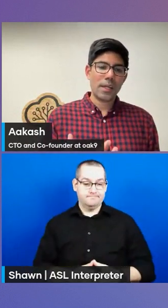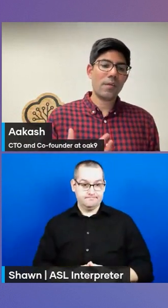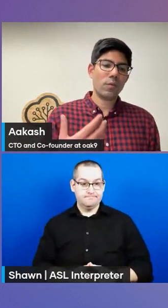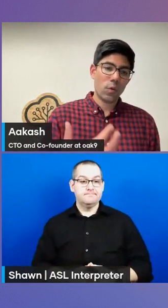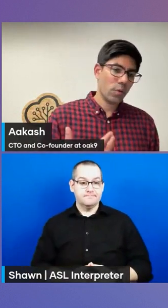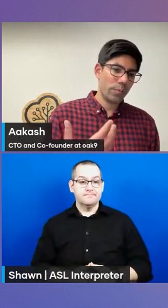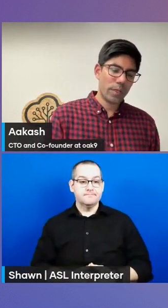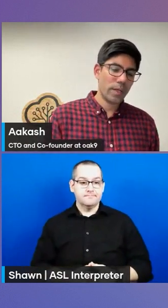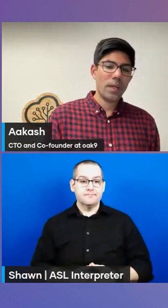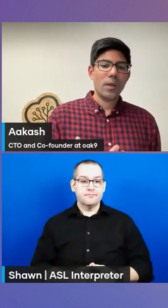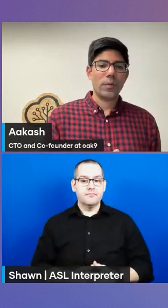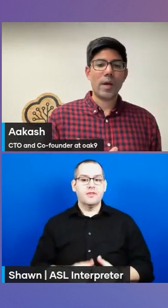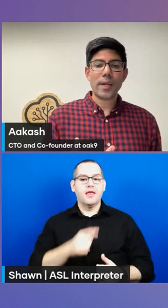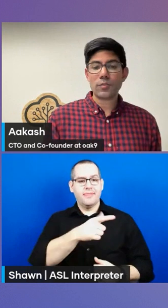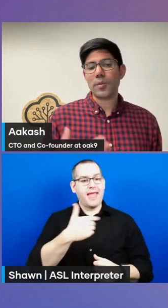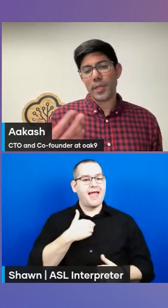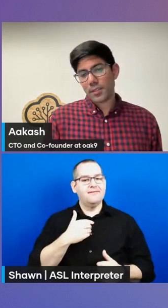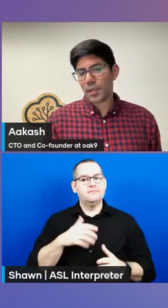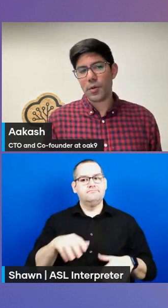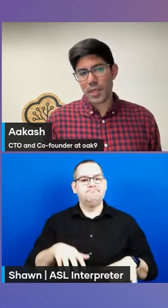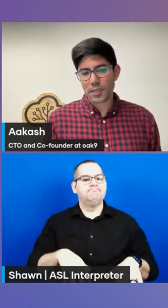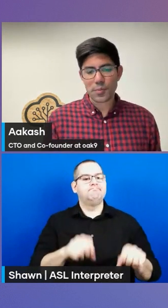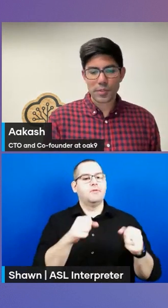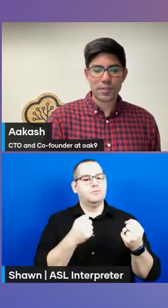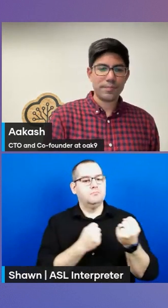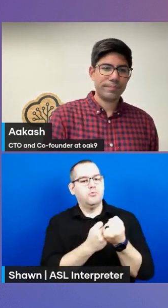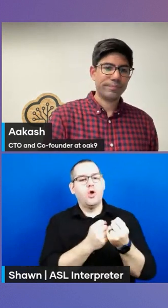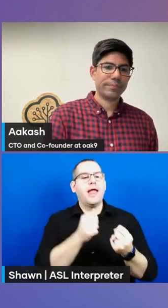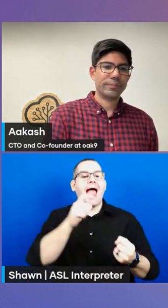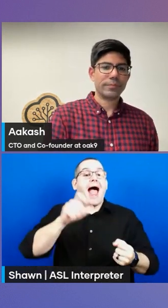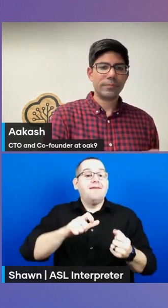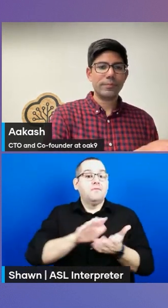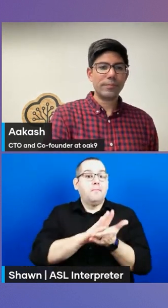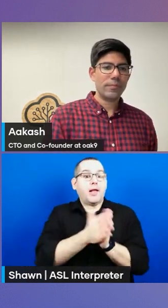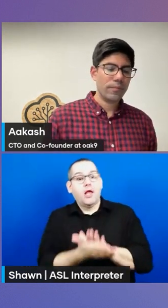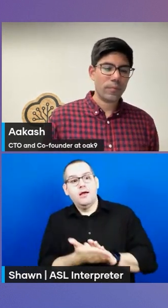and they can have a role to play without actually being security experts.